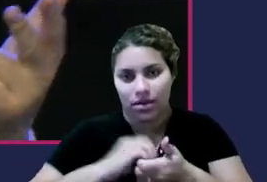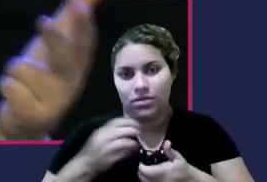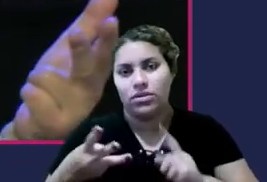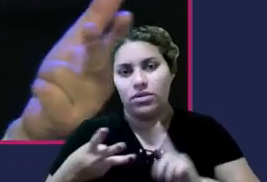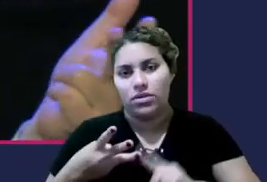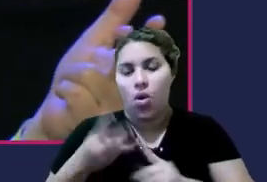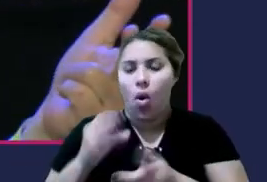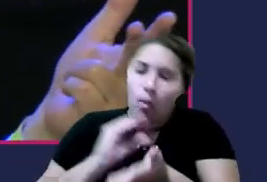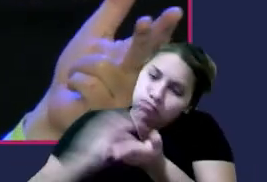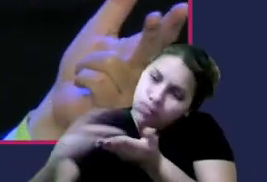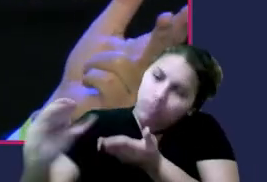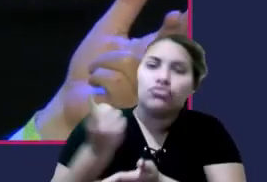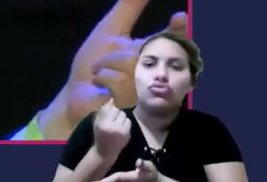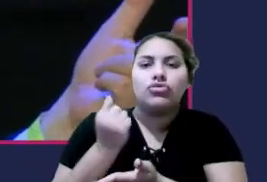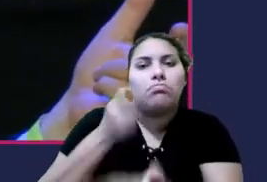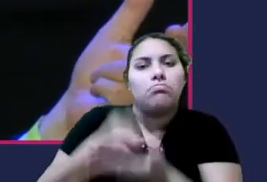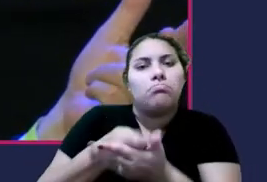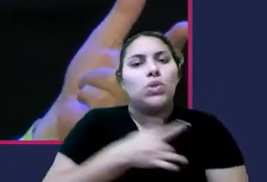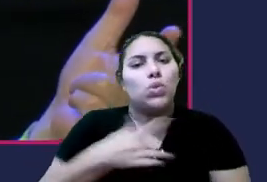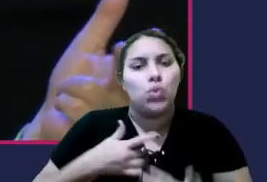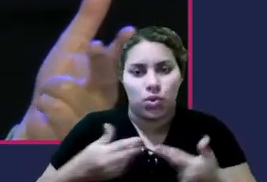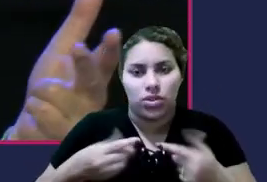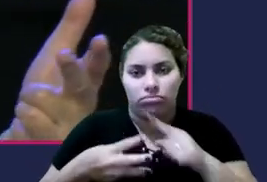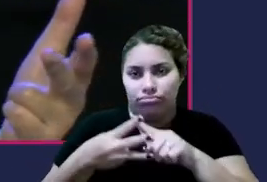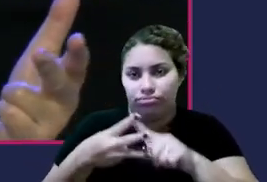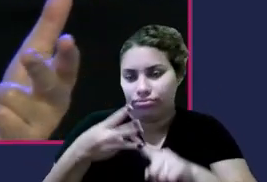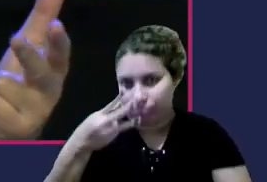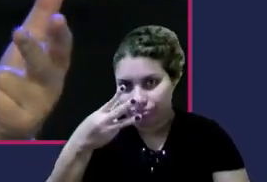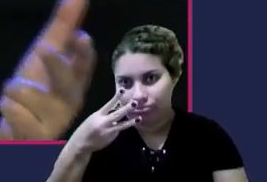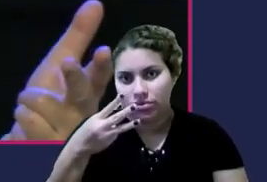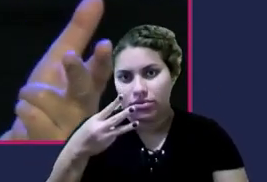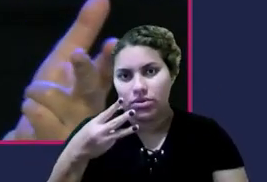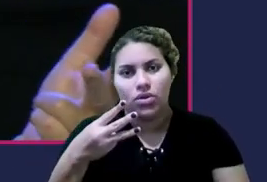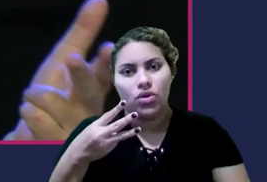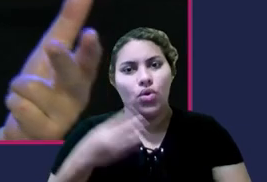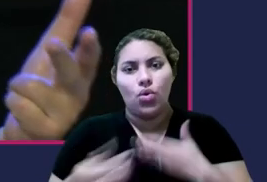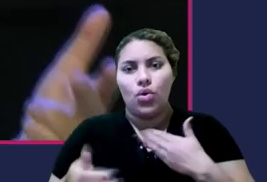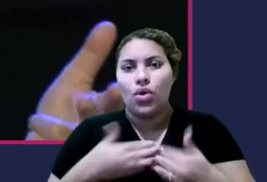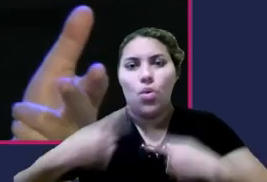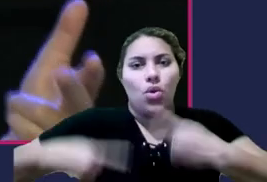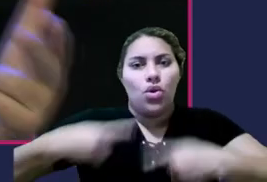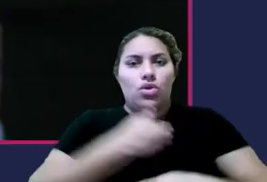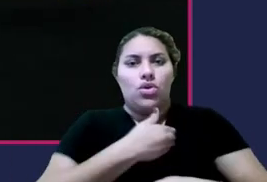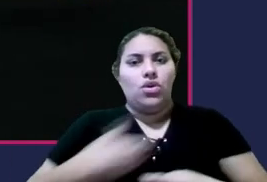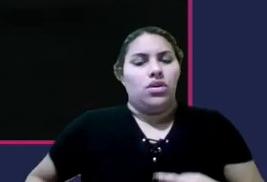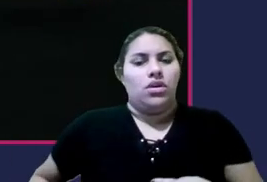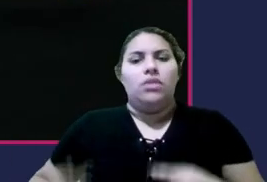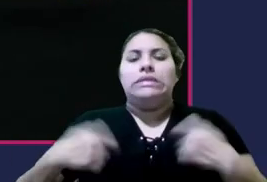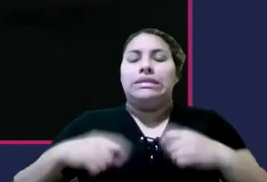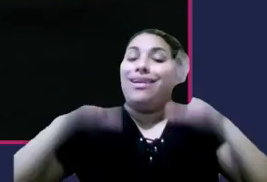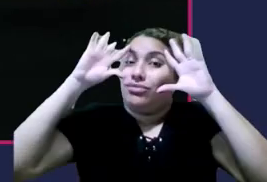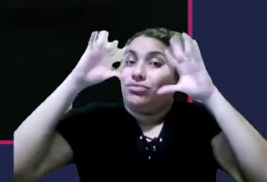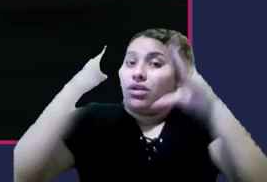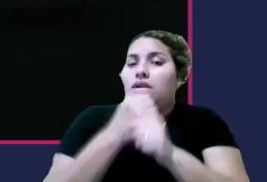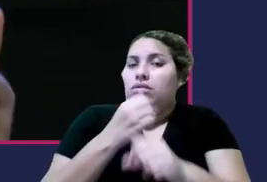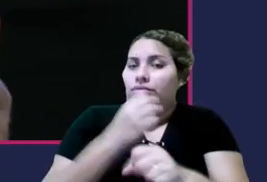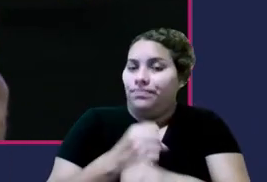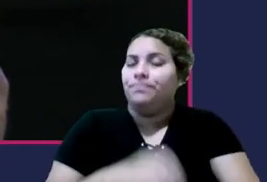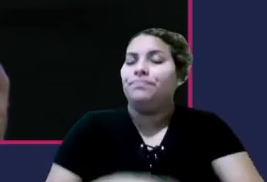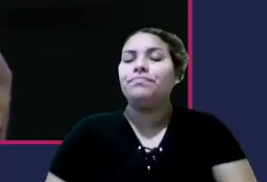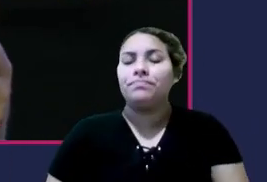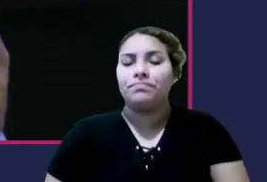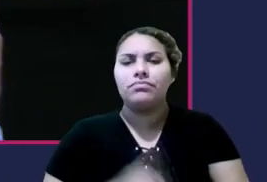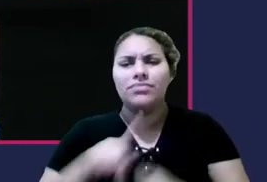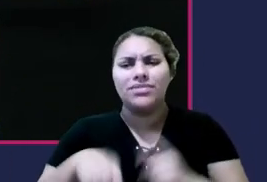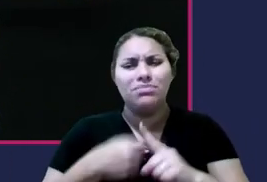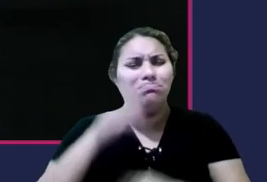quality, and funding. Those are the main topics that we have to go through when we talk about public